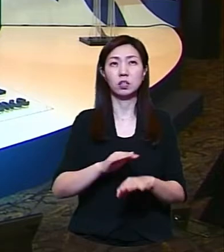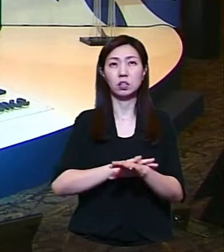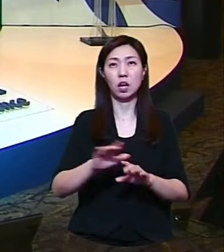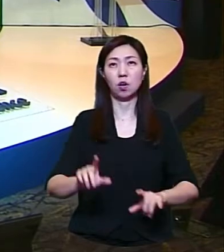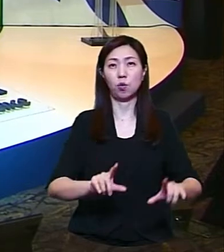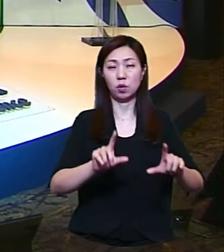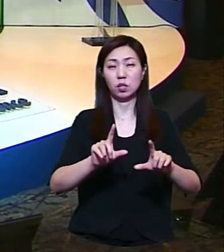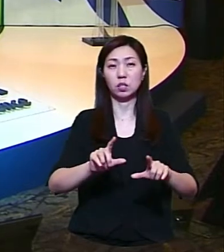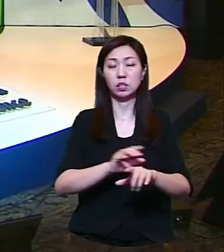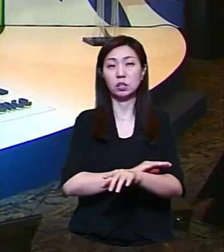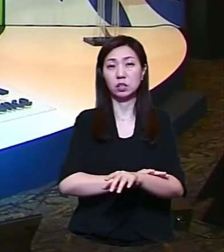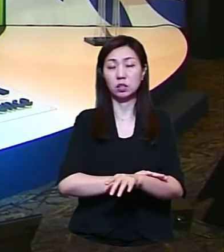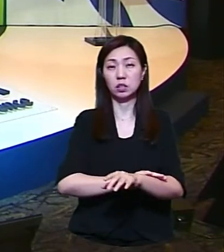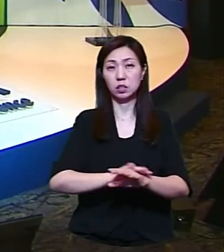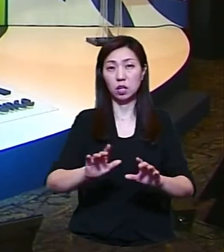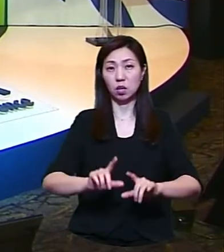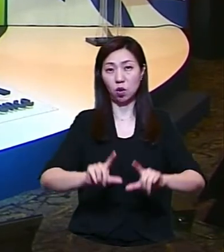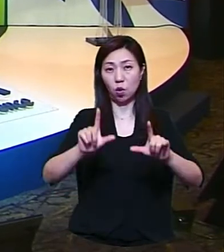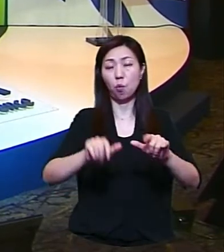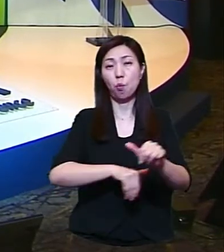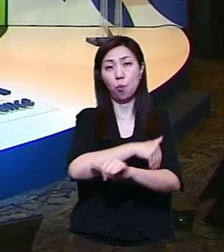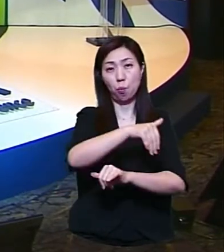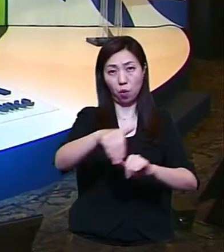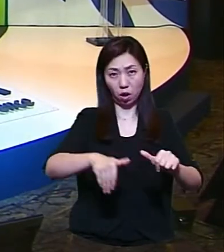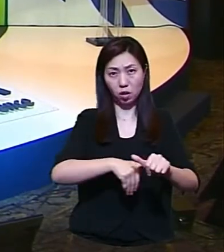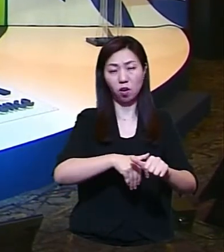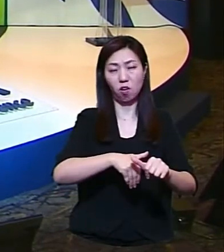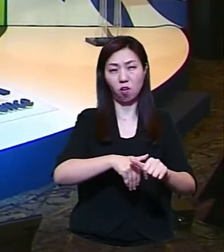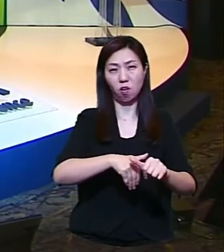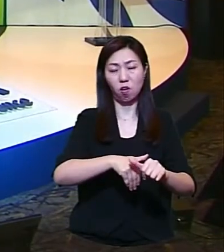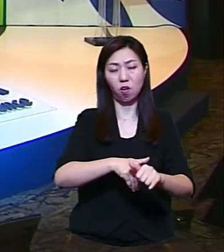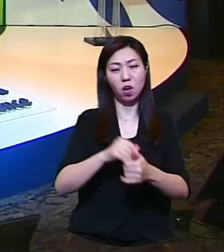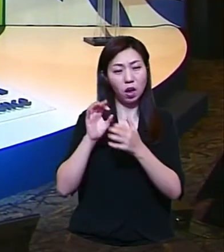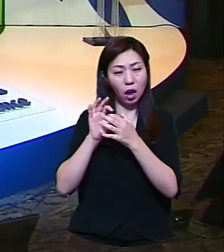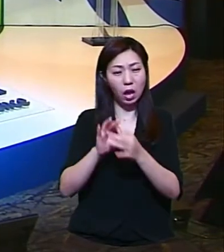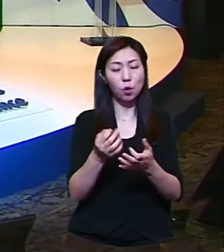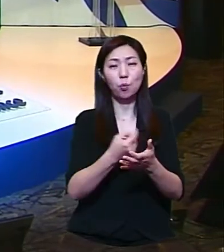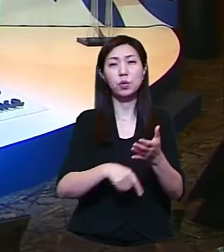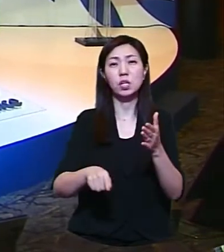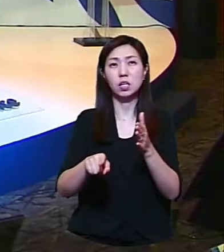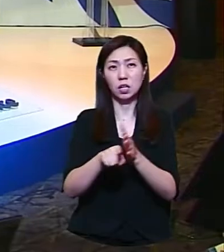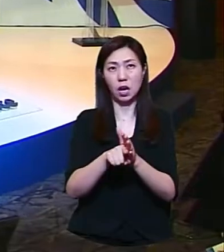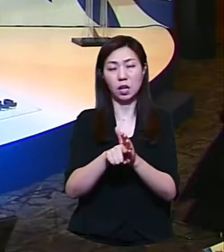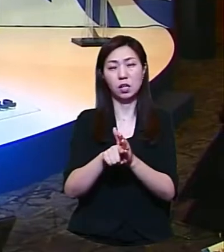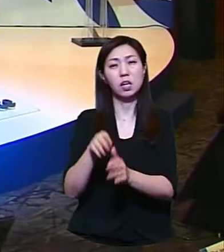for developing countries? Maybe you can start from Frank. Okay, well,